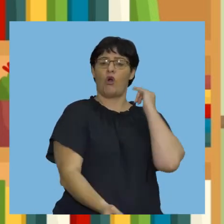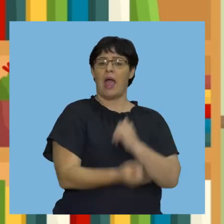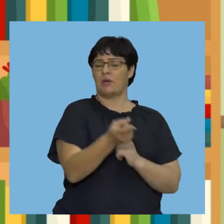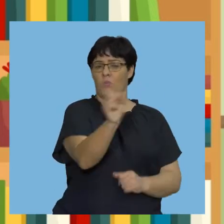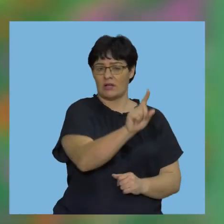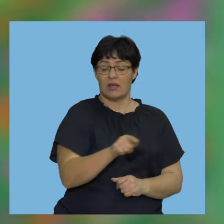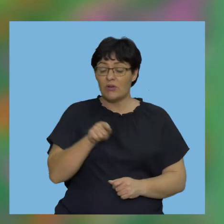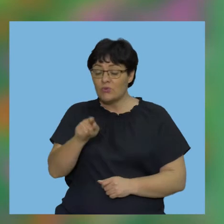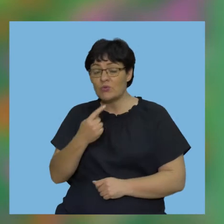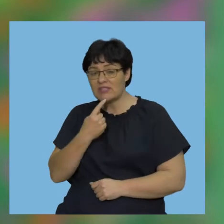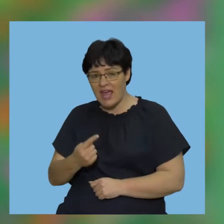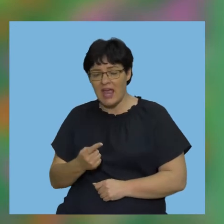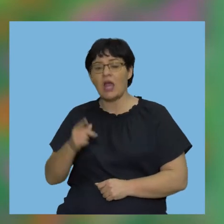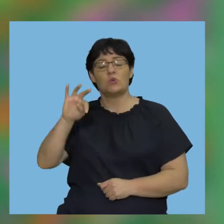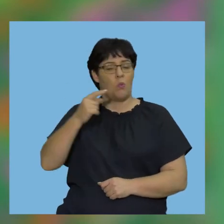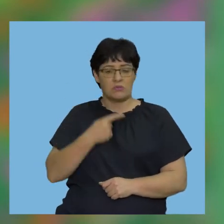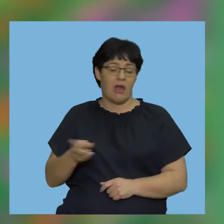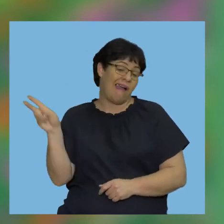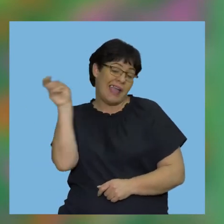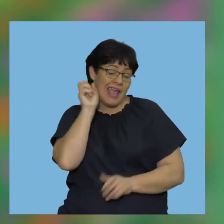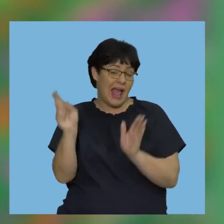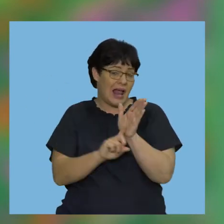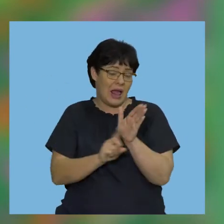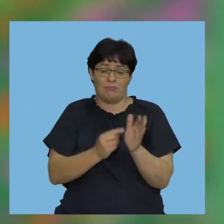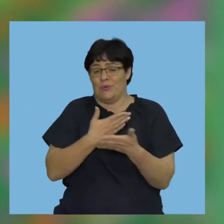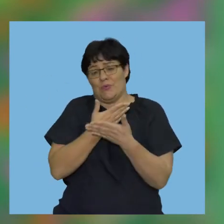You say, Nomsa didn't hear her alarm that